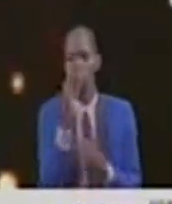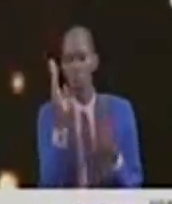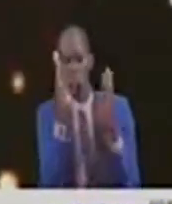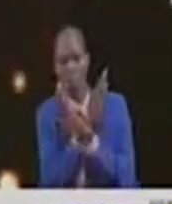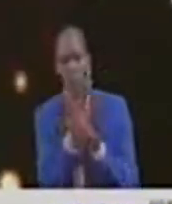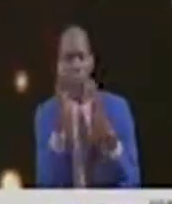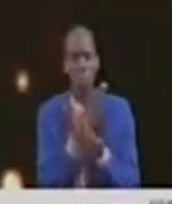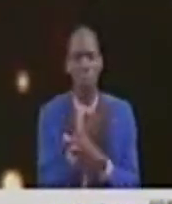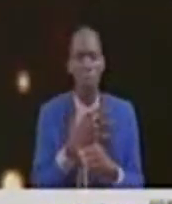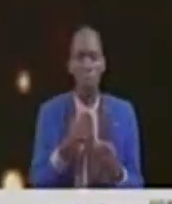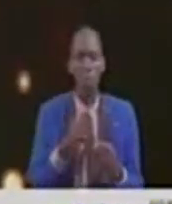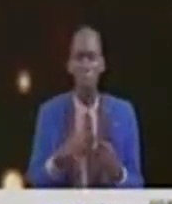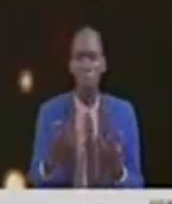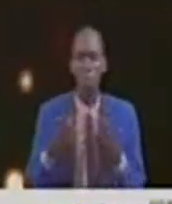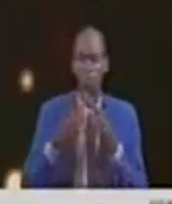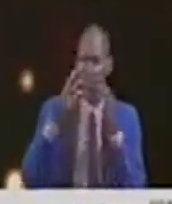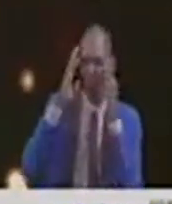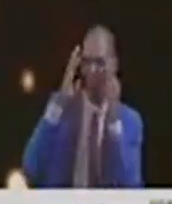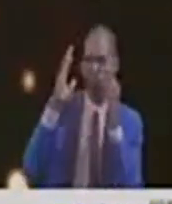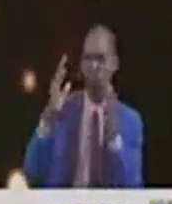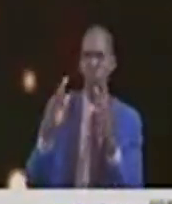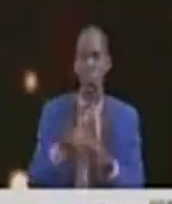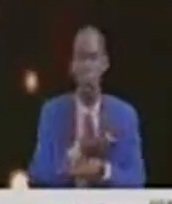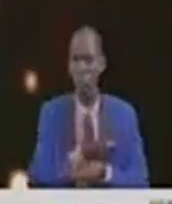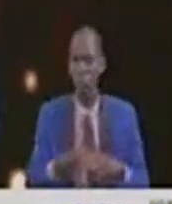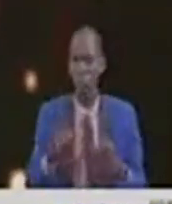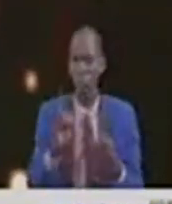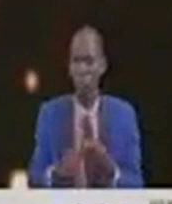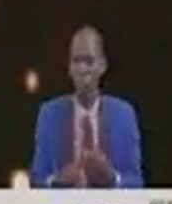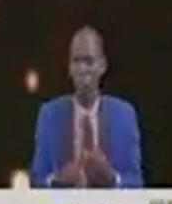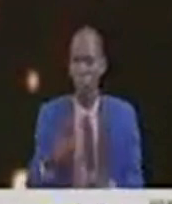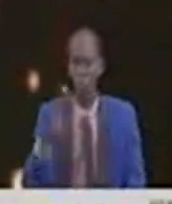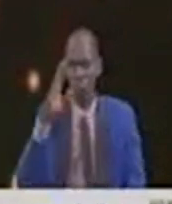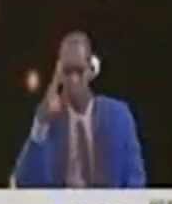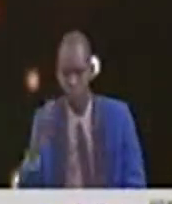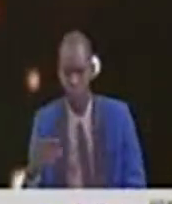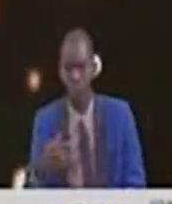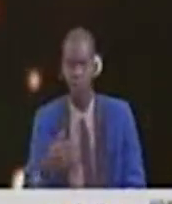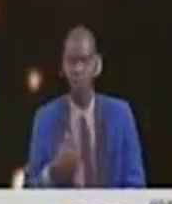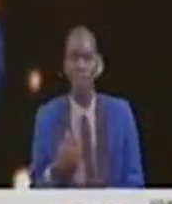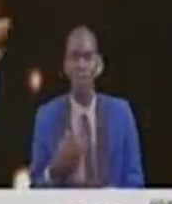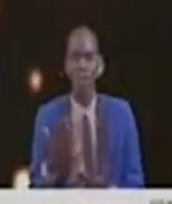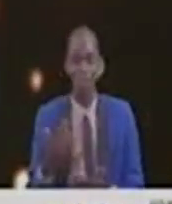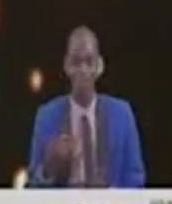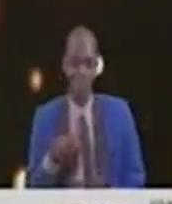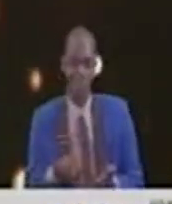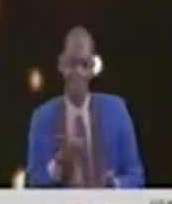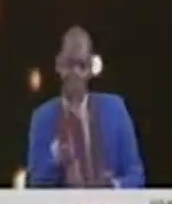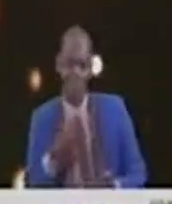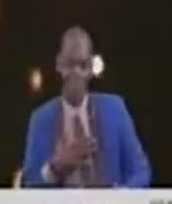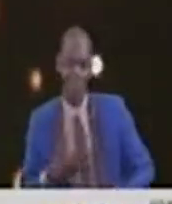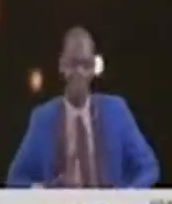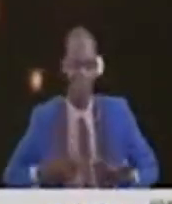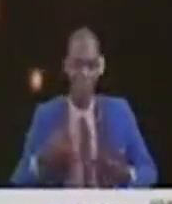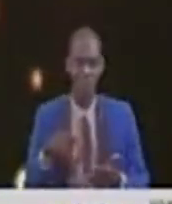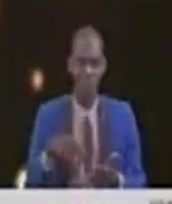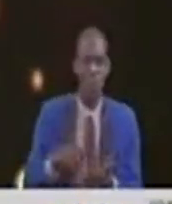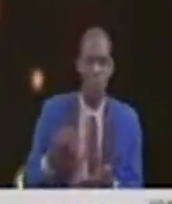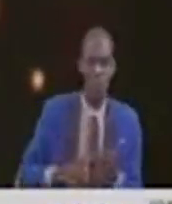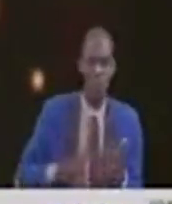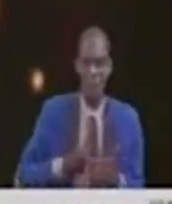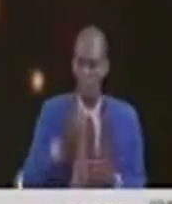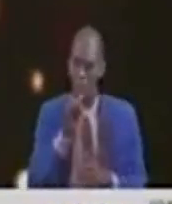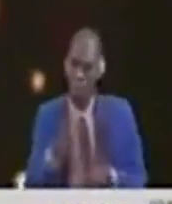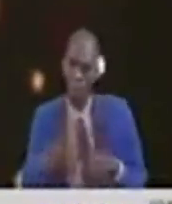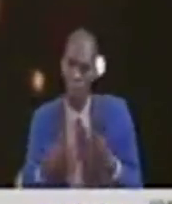way, and you don't even want to, you know, you don't want to say, hello, pastor, this is my life and this is what I'm going through, and what you